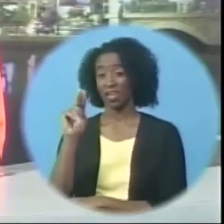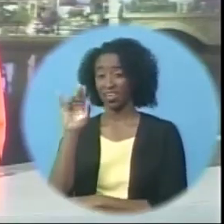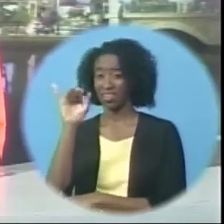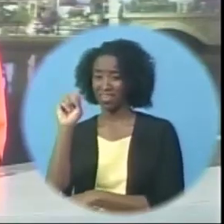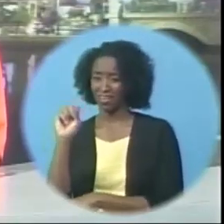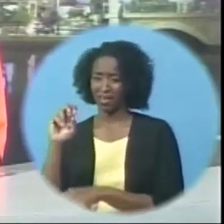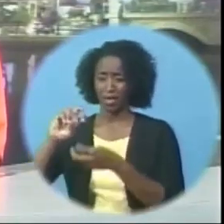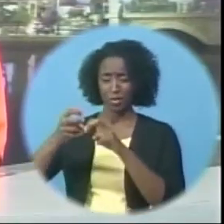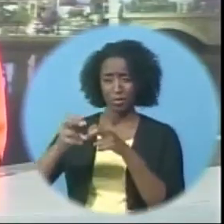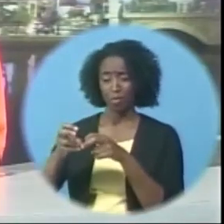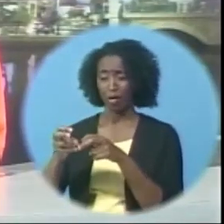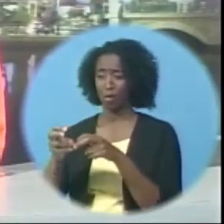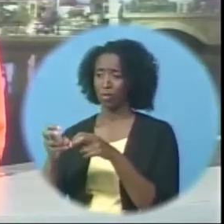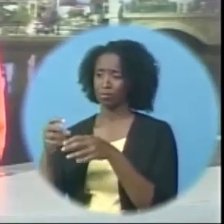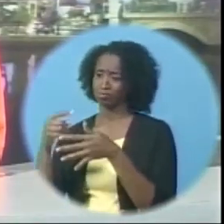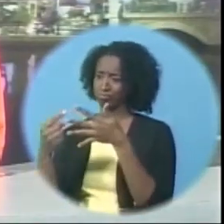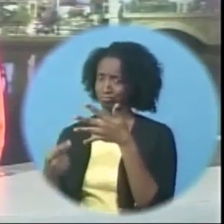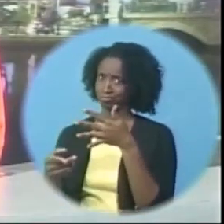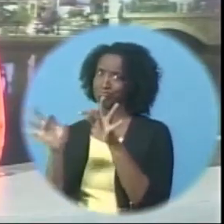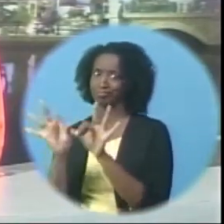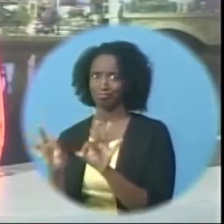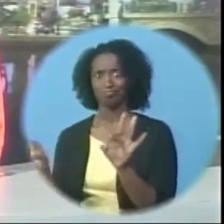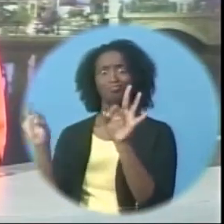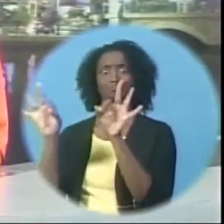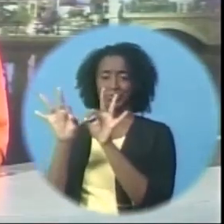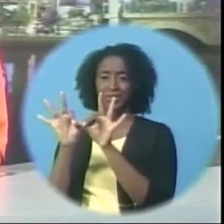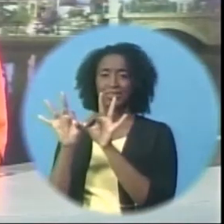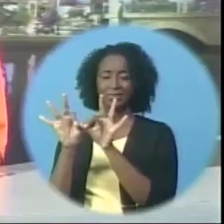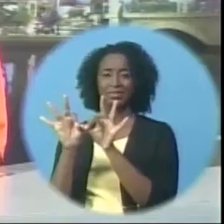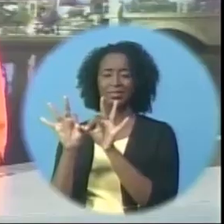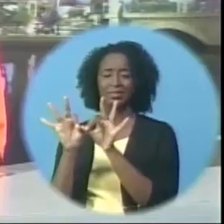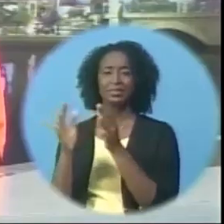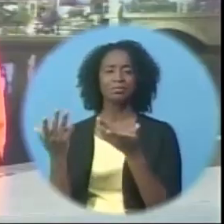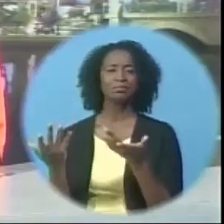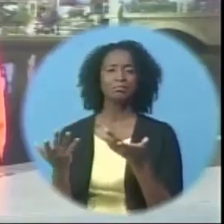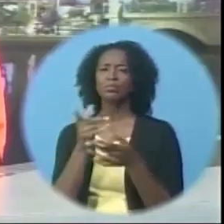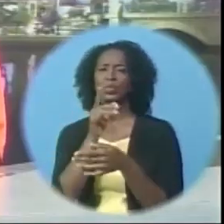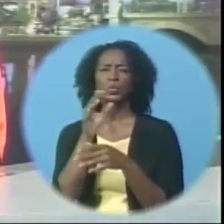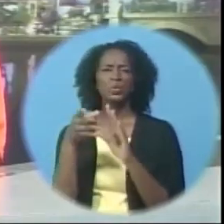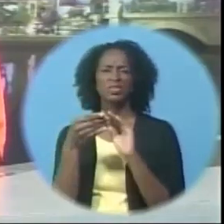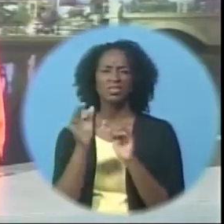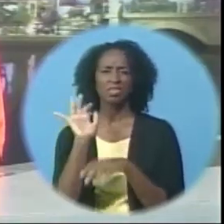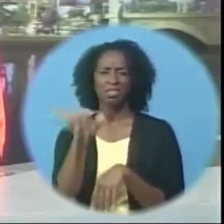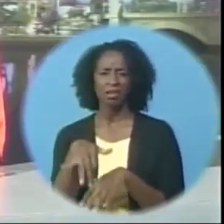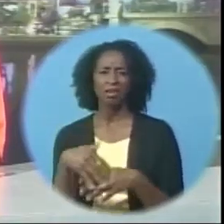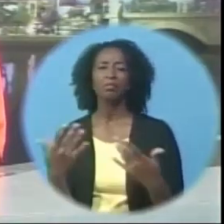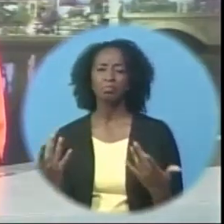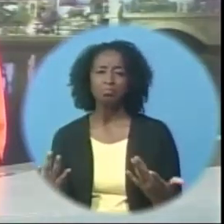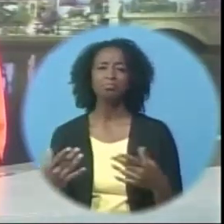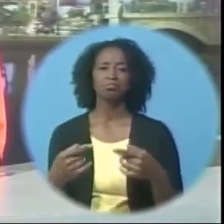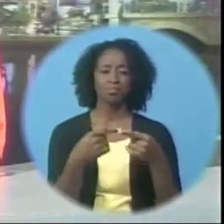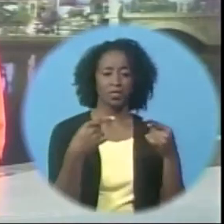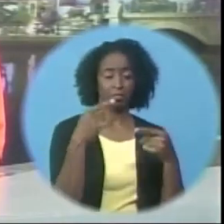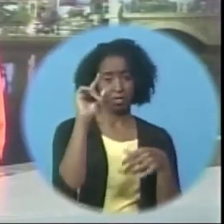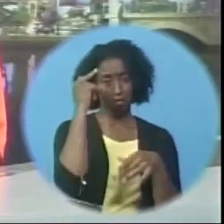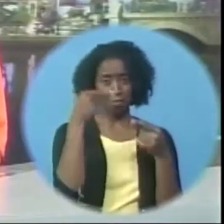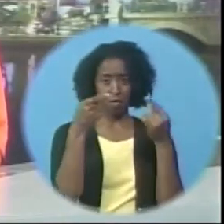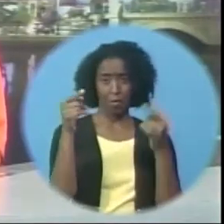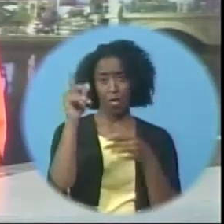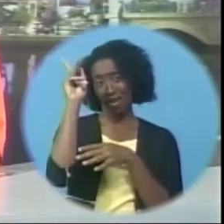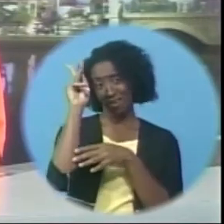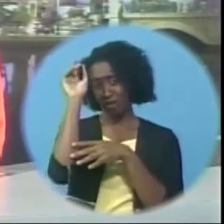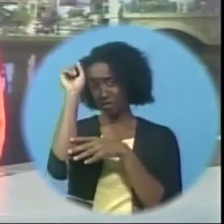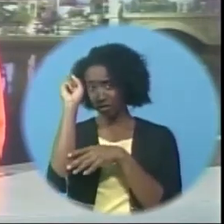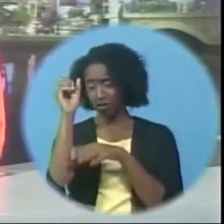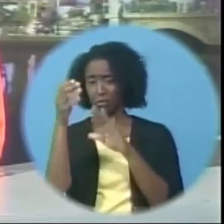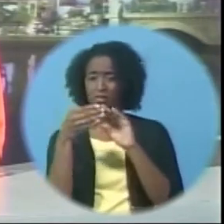confronting the National Insurance Scheme are by no means minor. That assertion comes from opposition Member of Parliament Kerry Simmons.